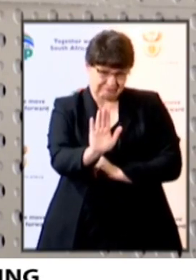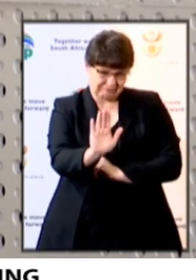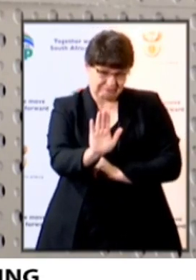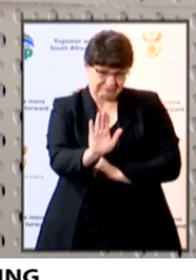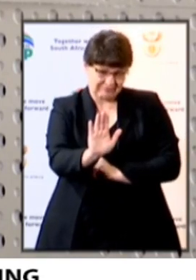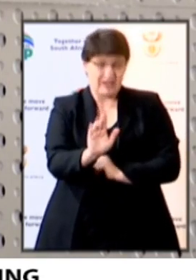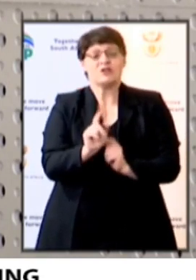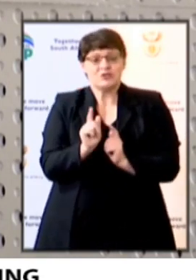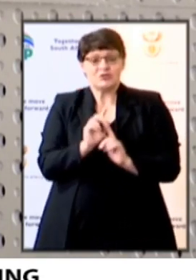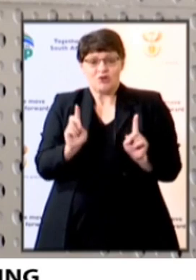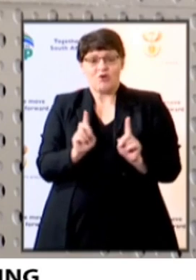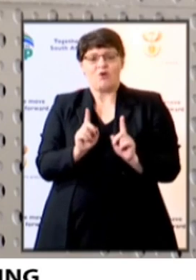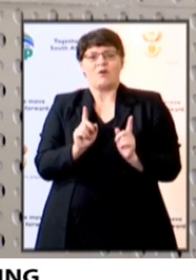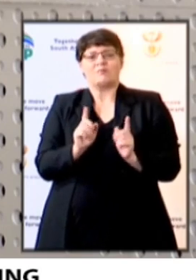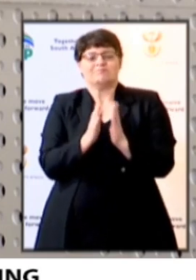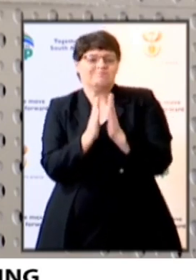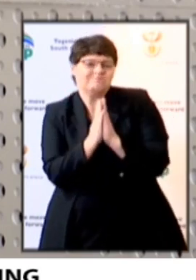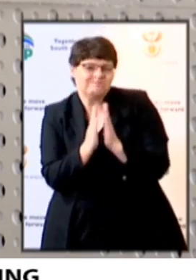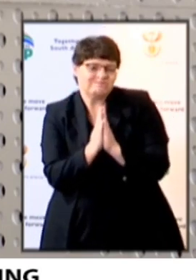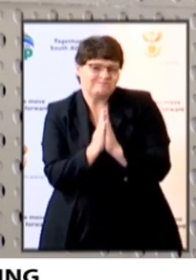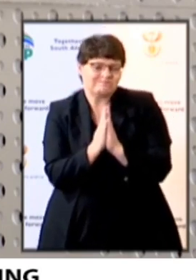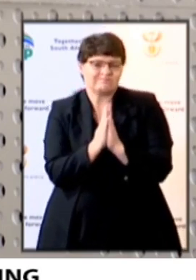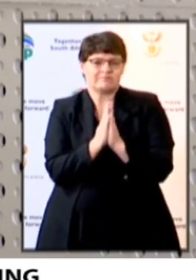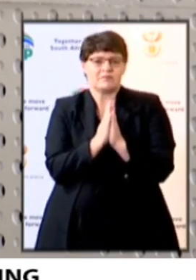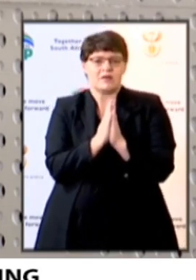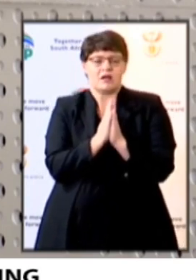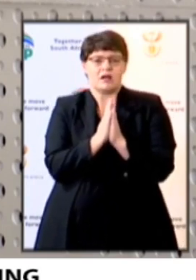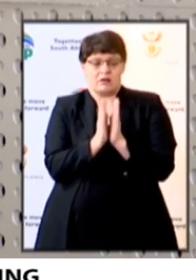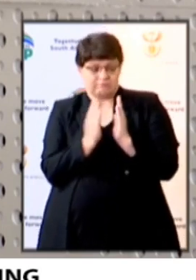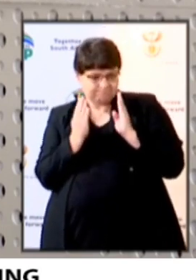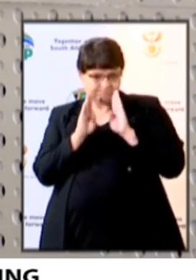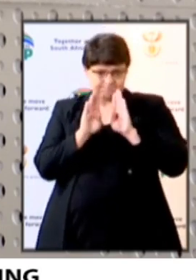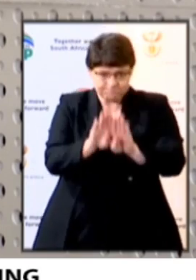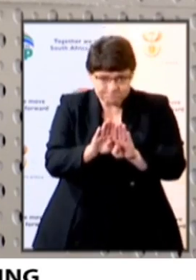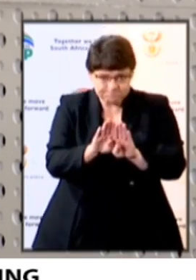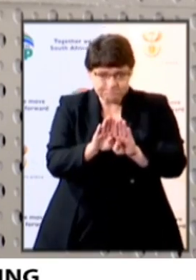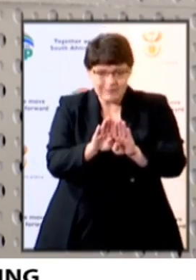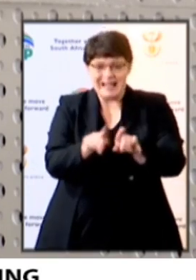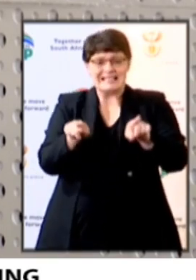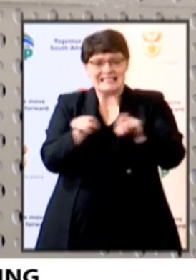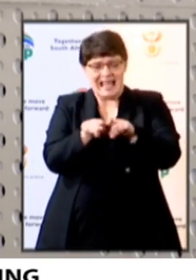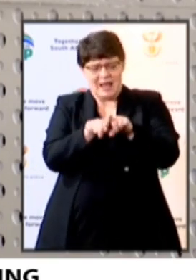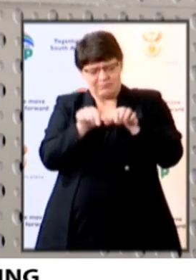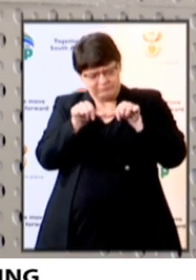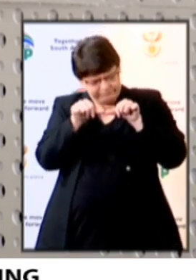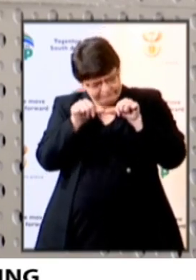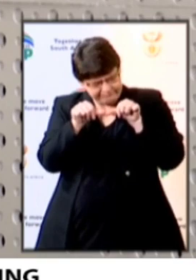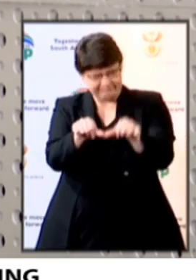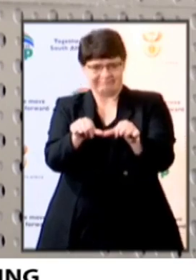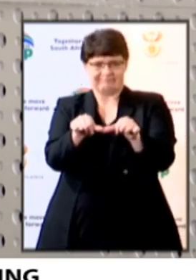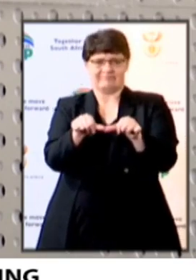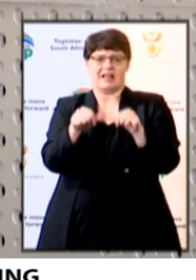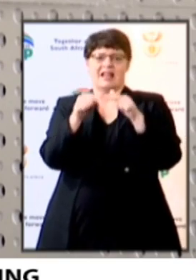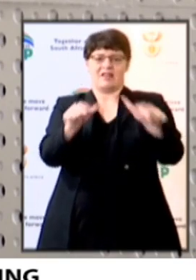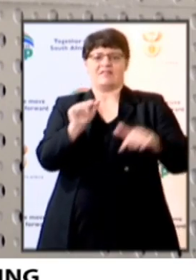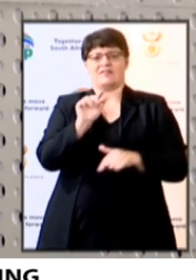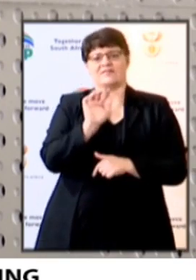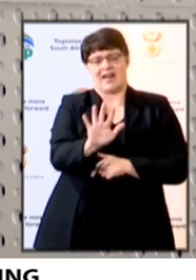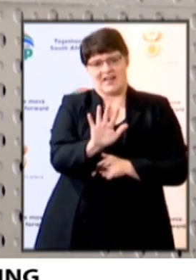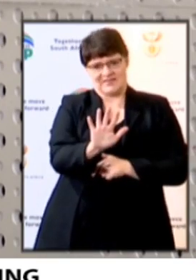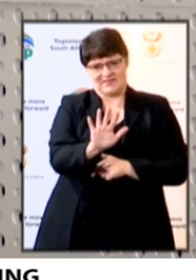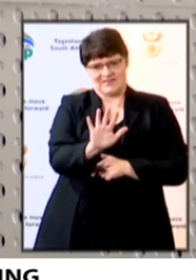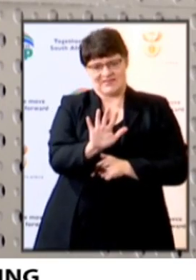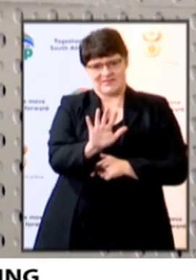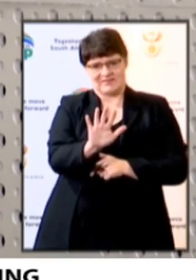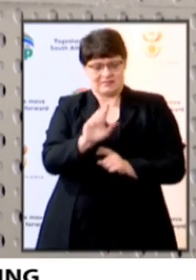wherever we are, to know that the lockdown as is at the moment still stands